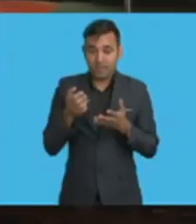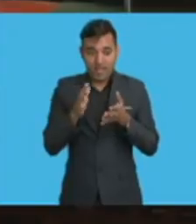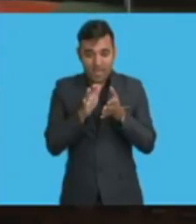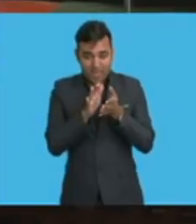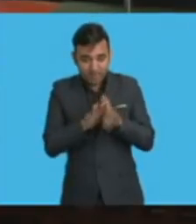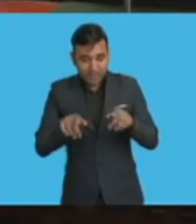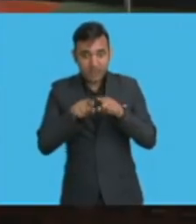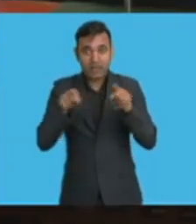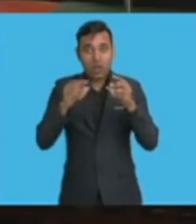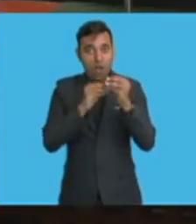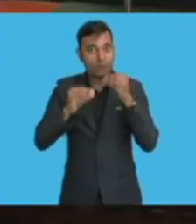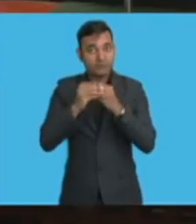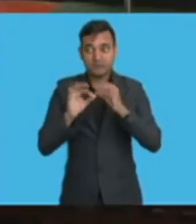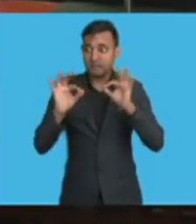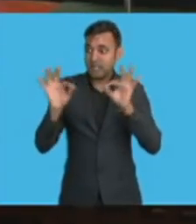of the President,